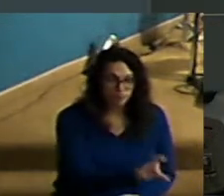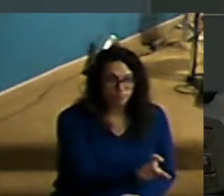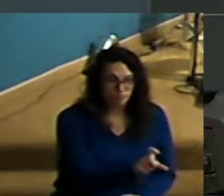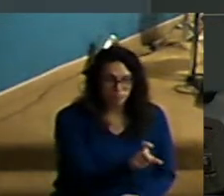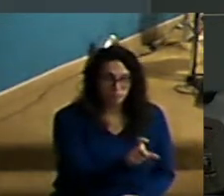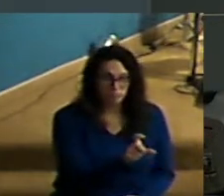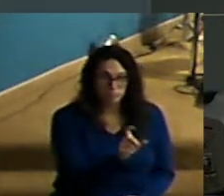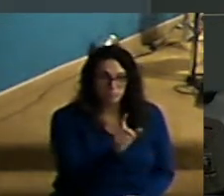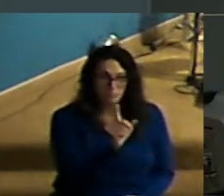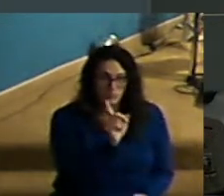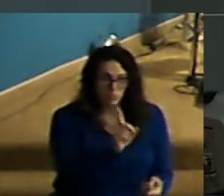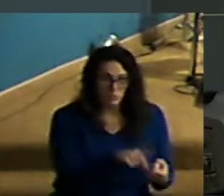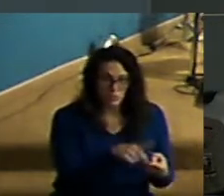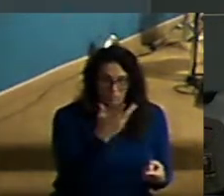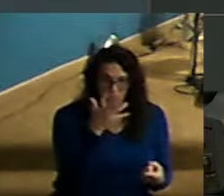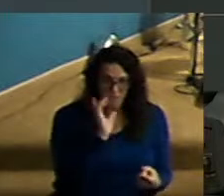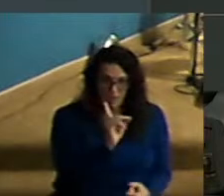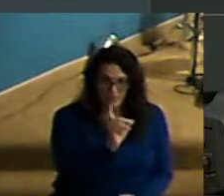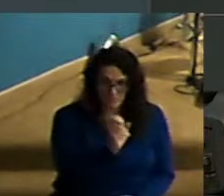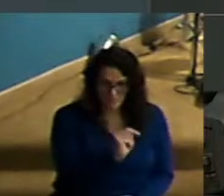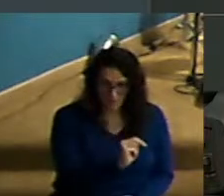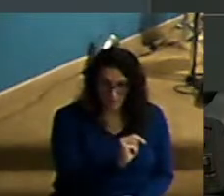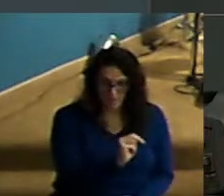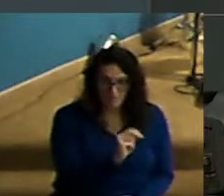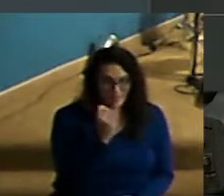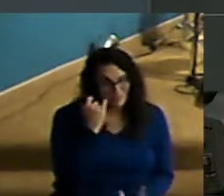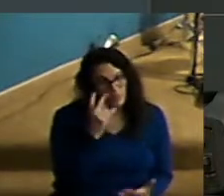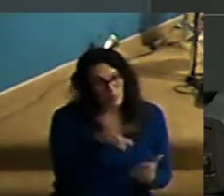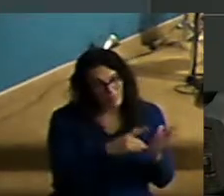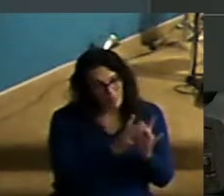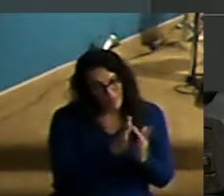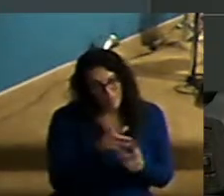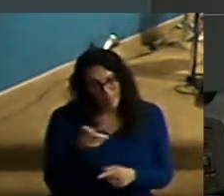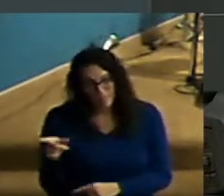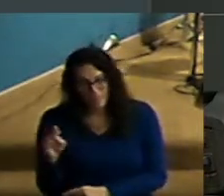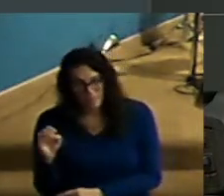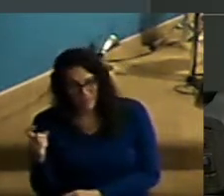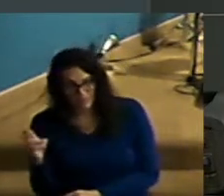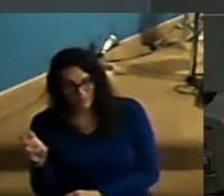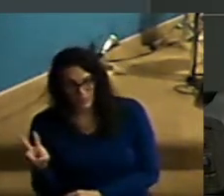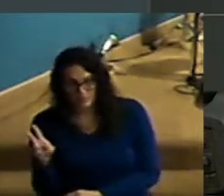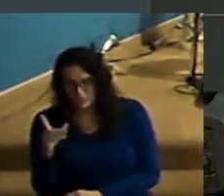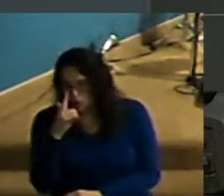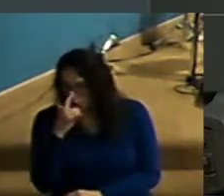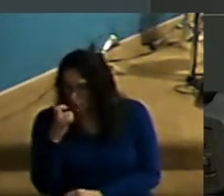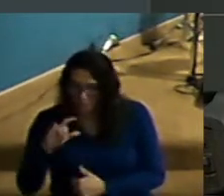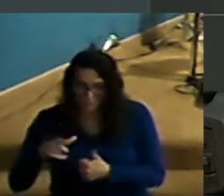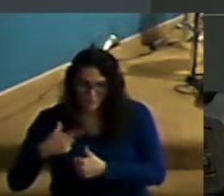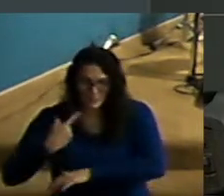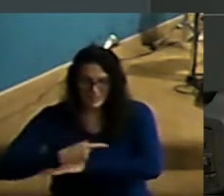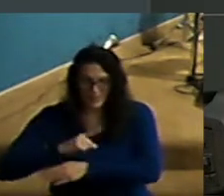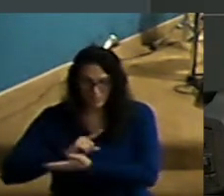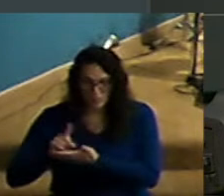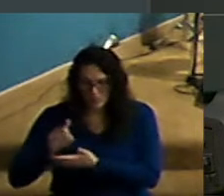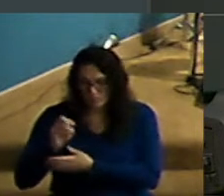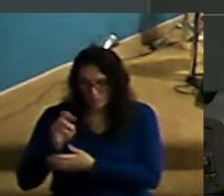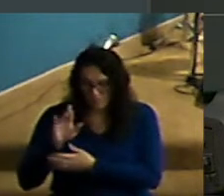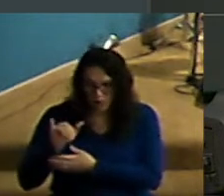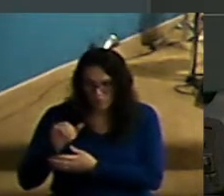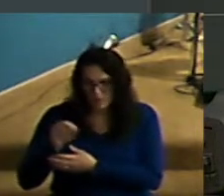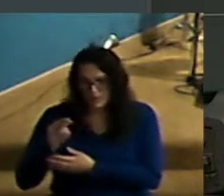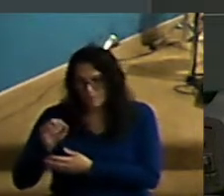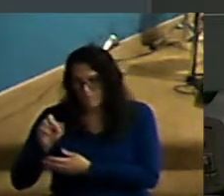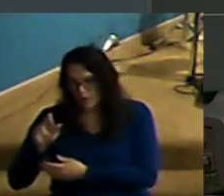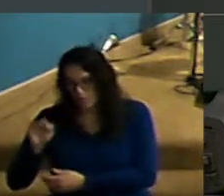to the lion's den. And if you read your Bibles in Matthew 28, very early on the first day of the week, Mary